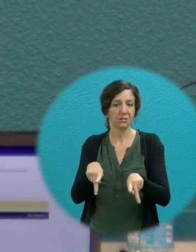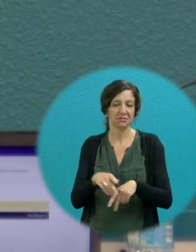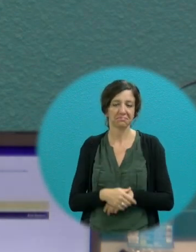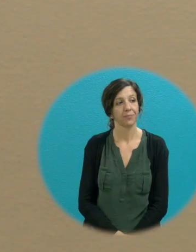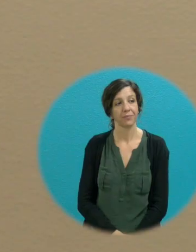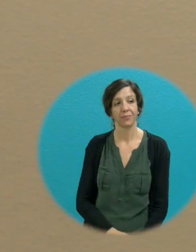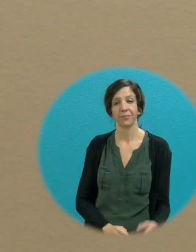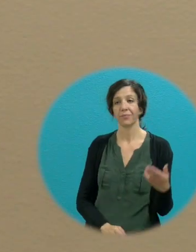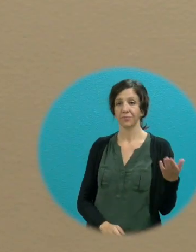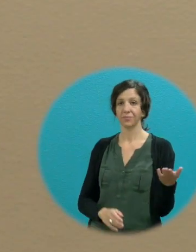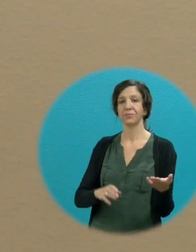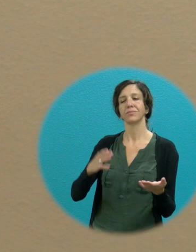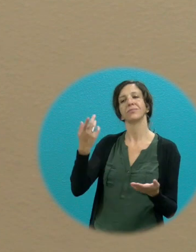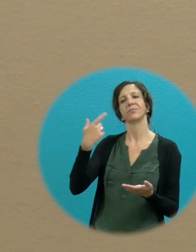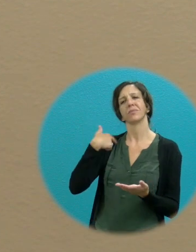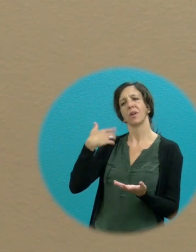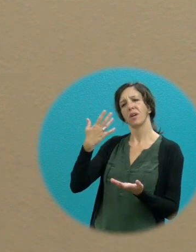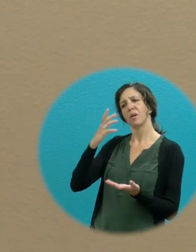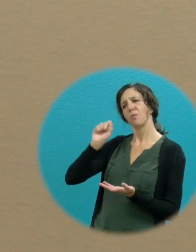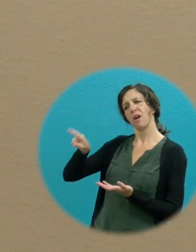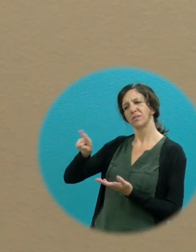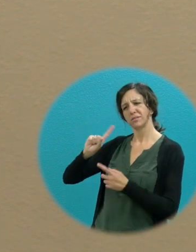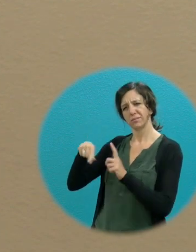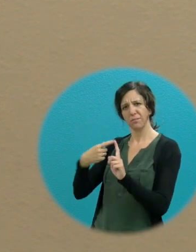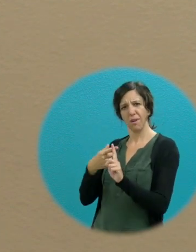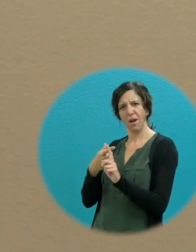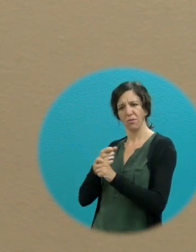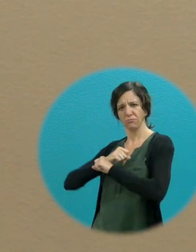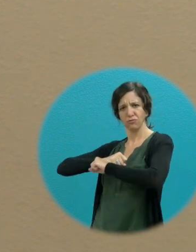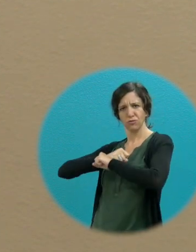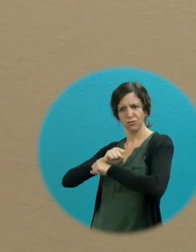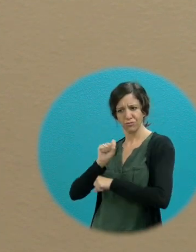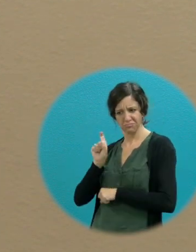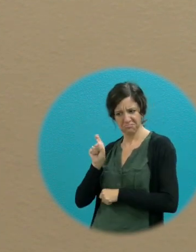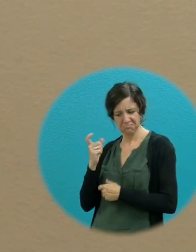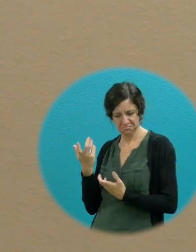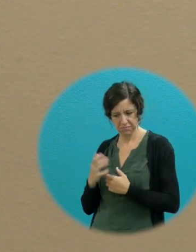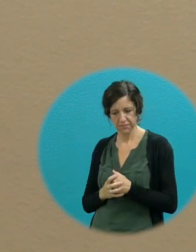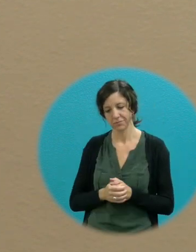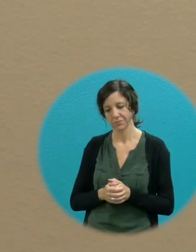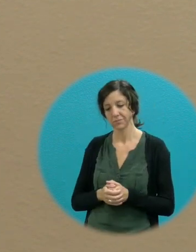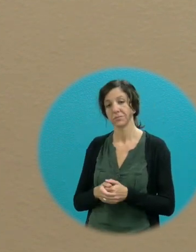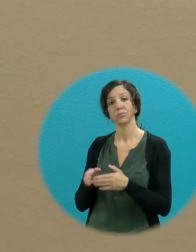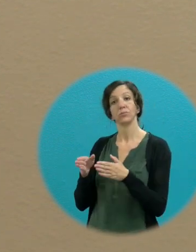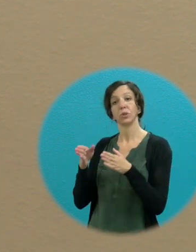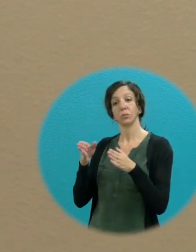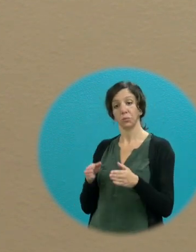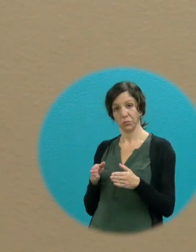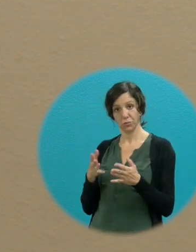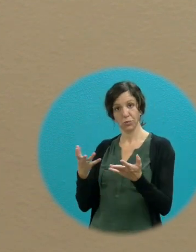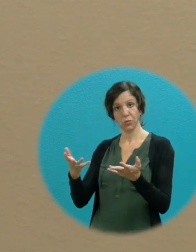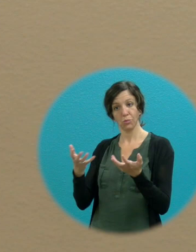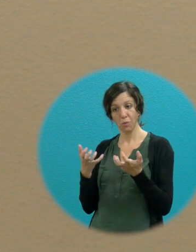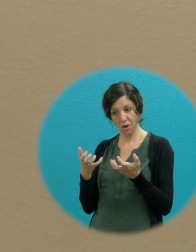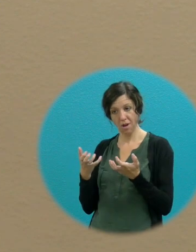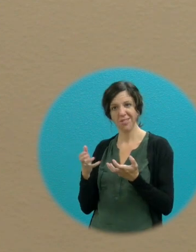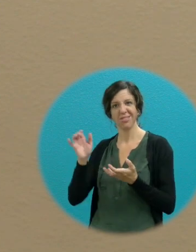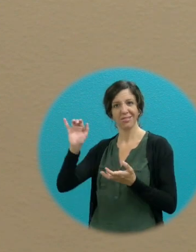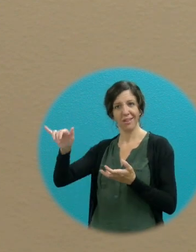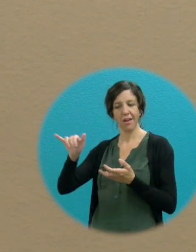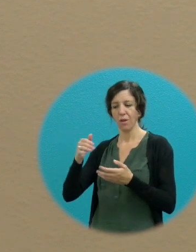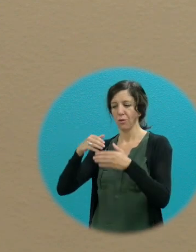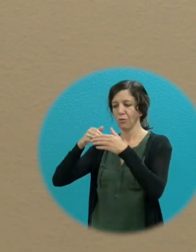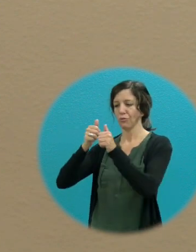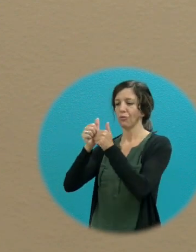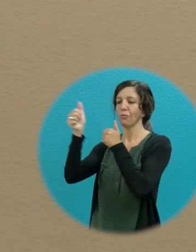situation. So because these ballots are mailed to our homes, they're dropped in the drop boxes or left in a vote center,